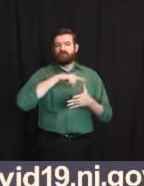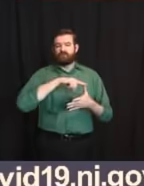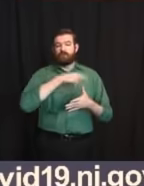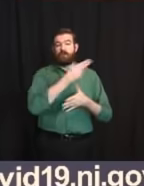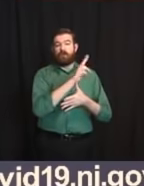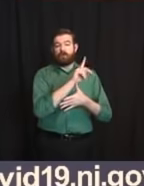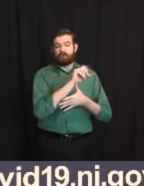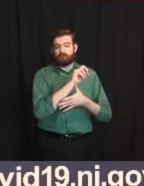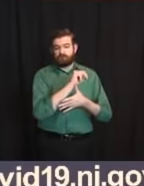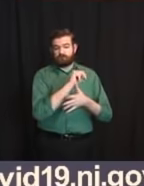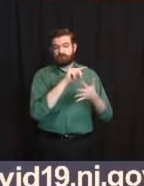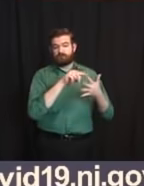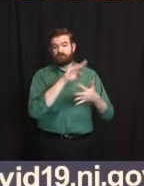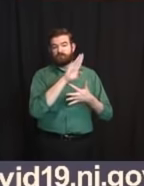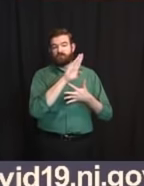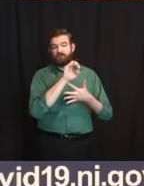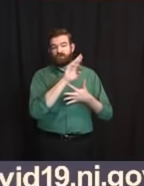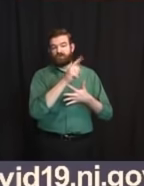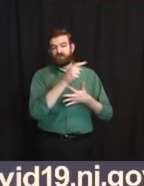Bergen,